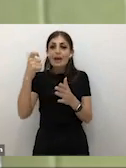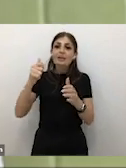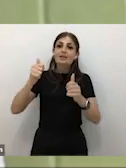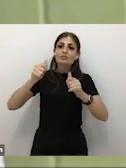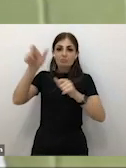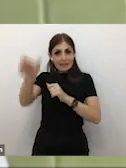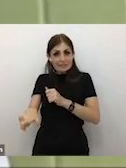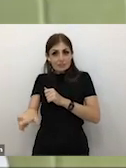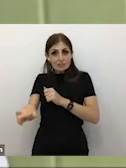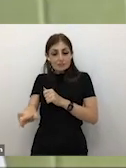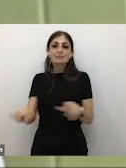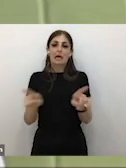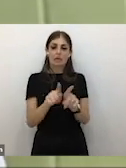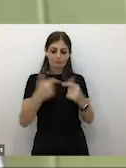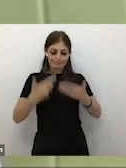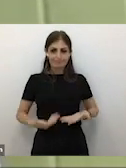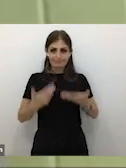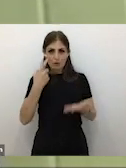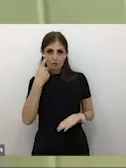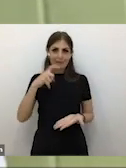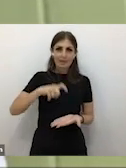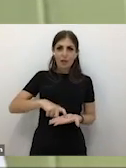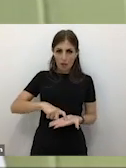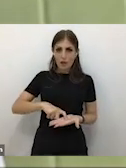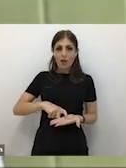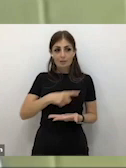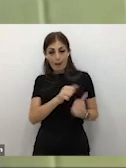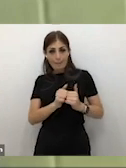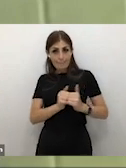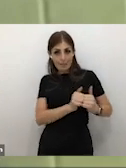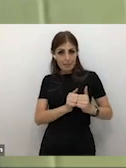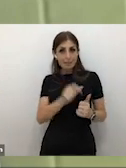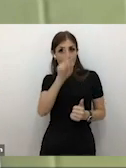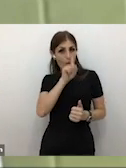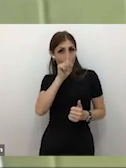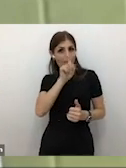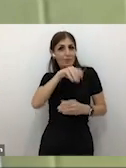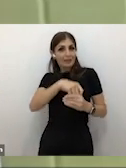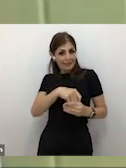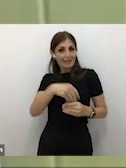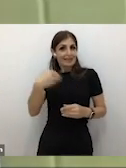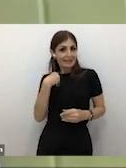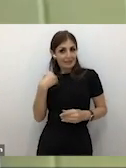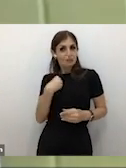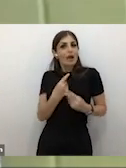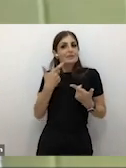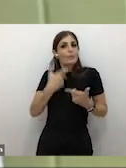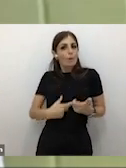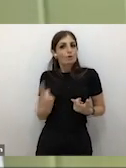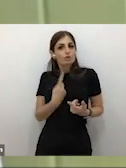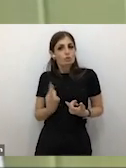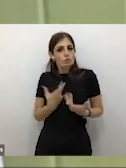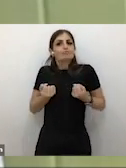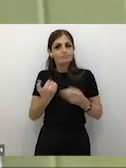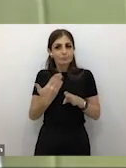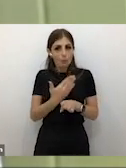practitioners, and that you're recognized by your peers, by people working in the industry, as someone who does this work.